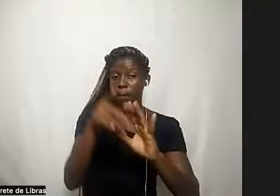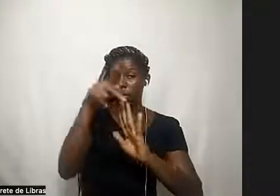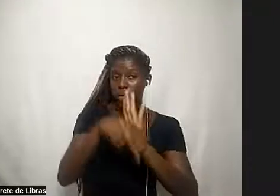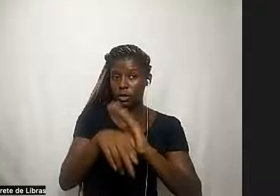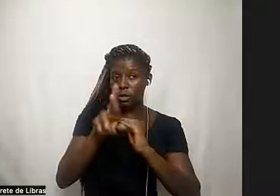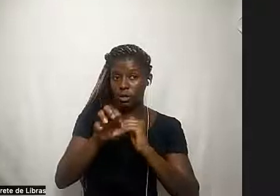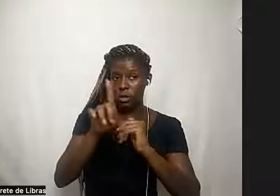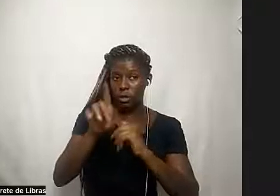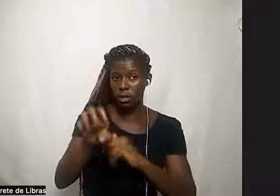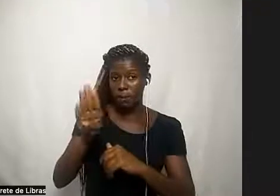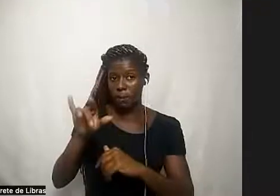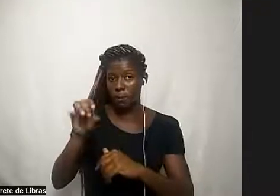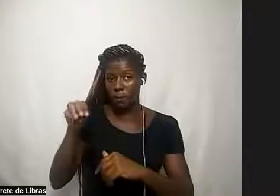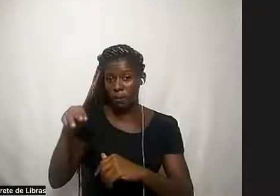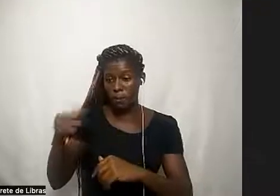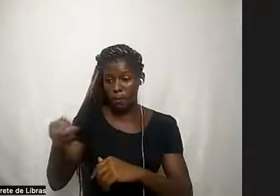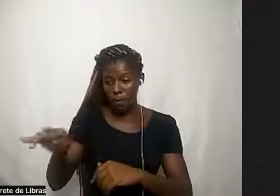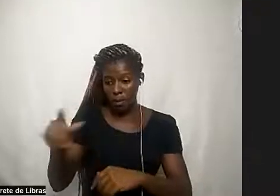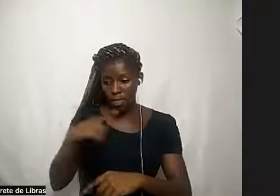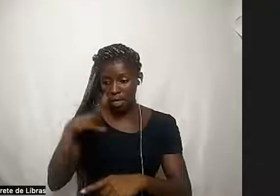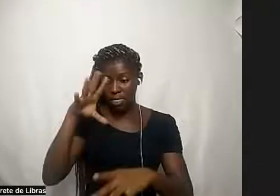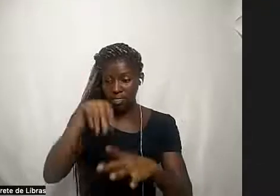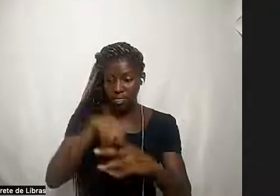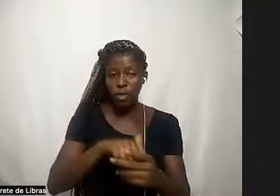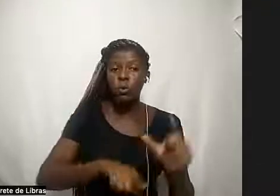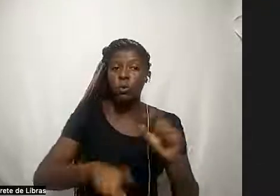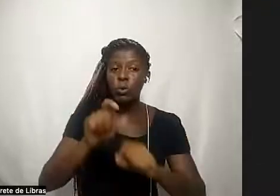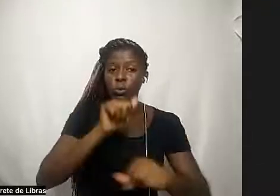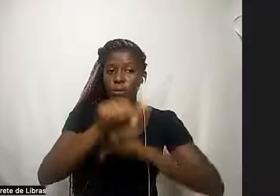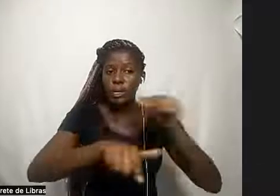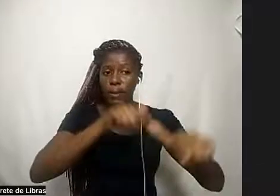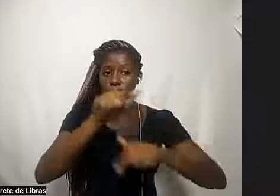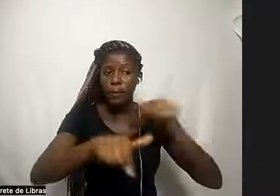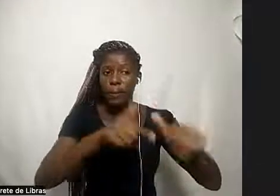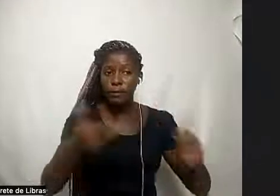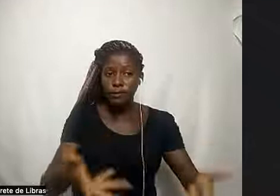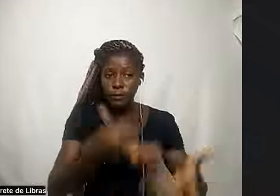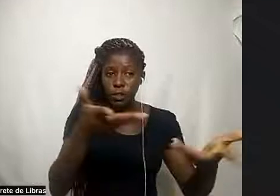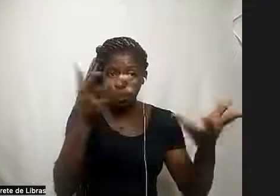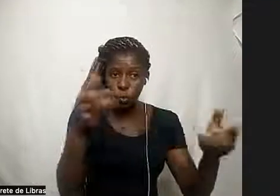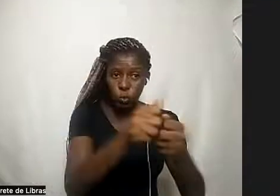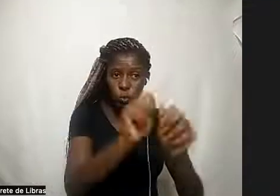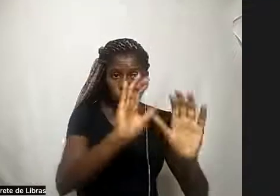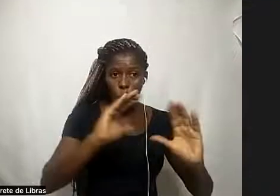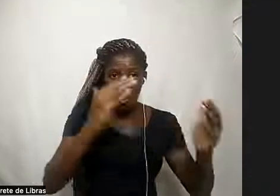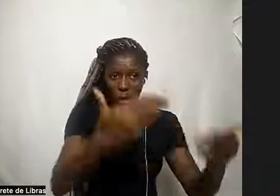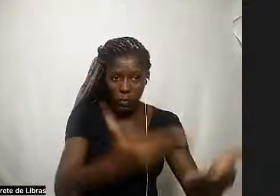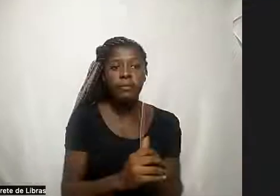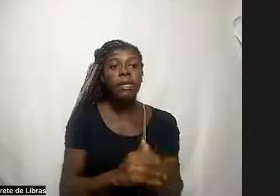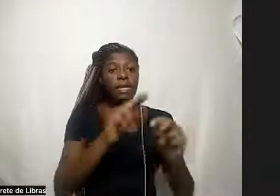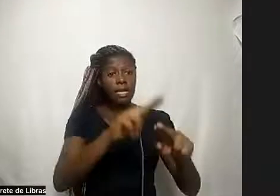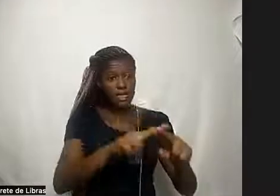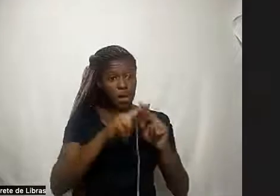So we try to involve as much as possible local residents in our